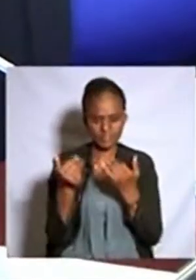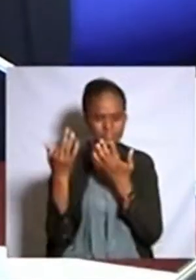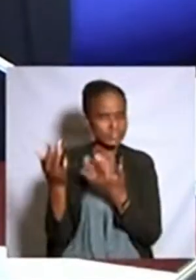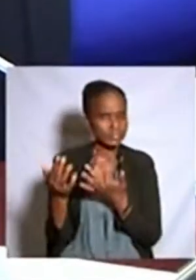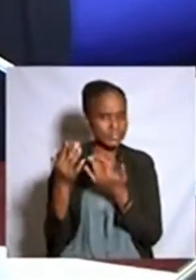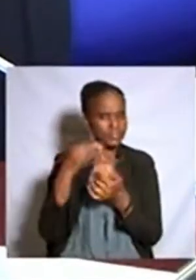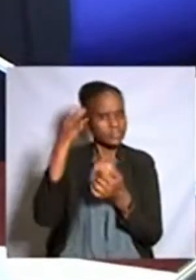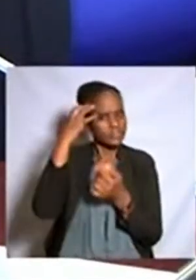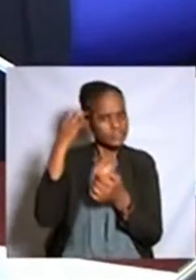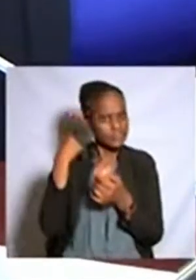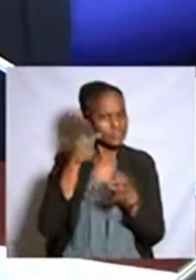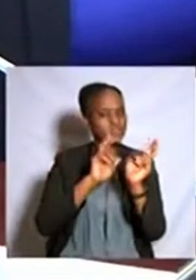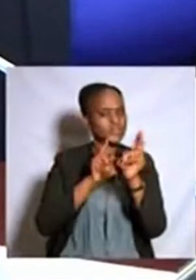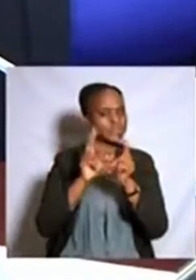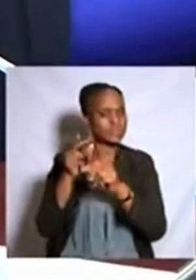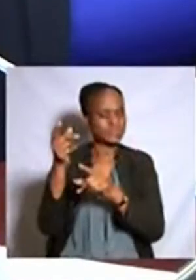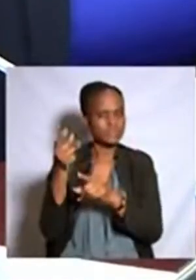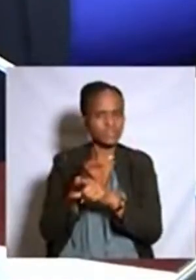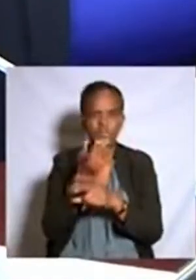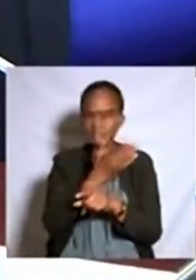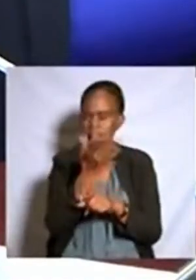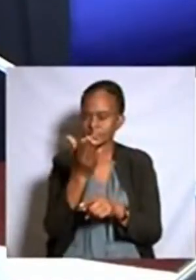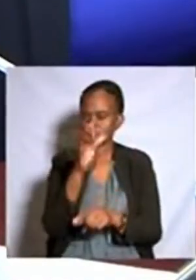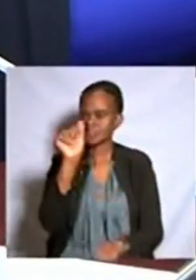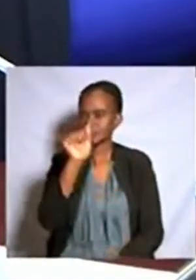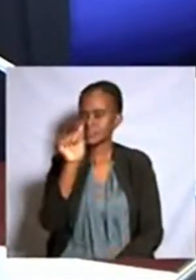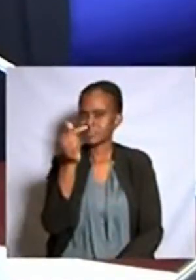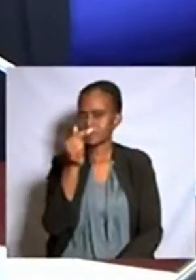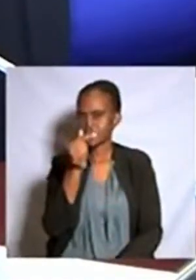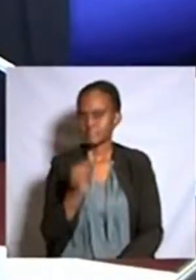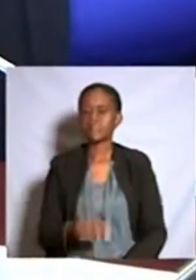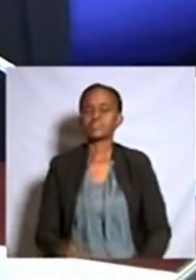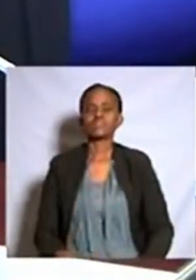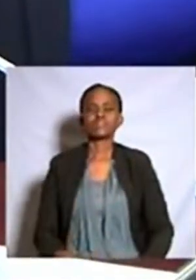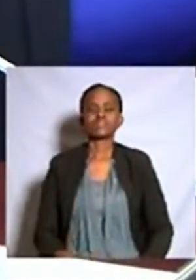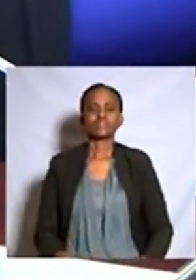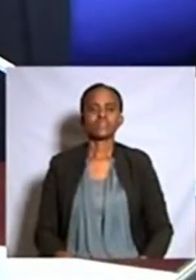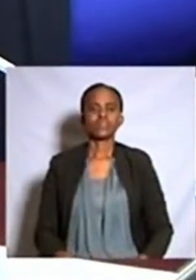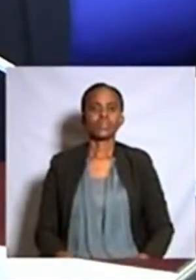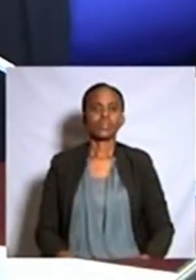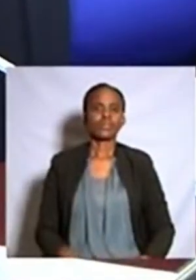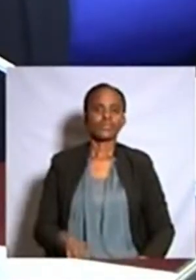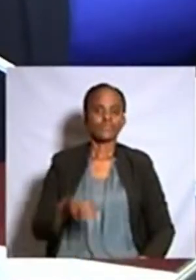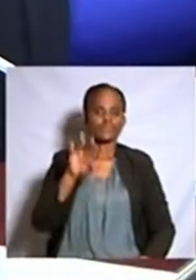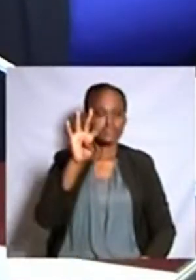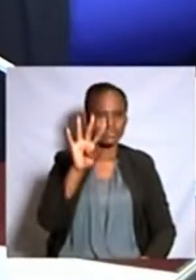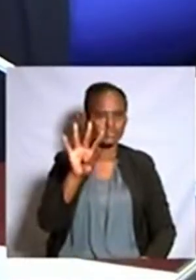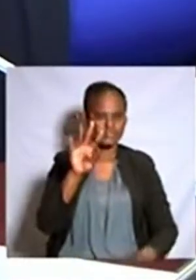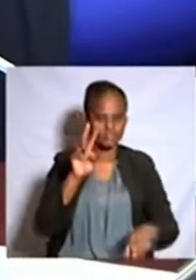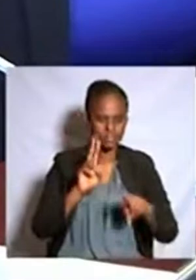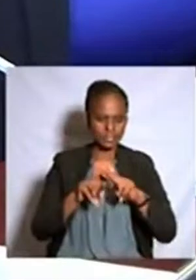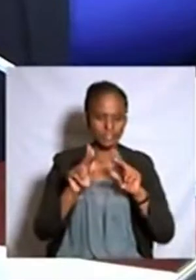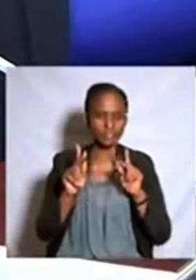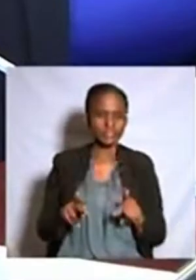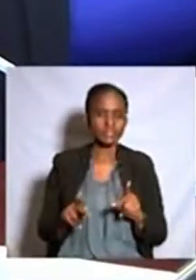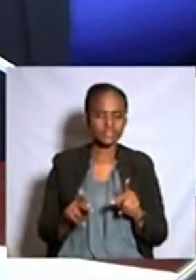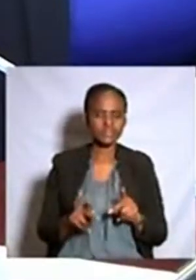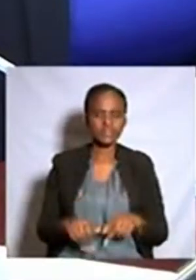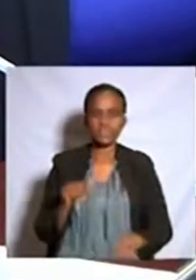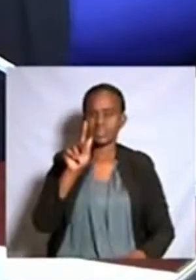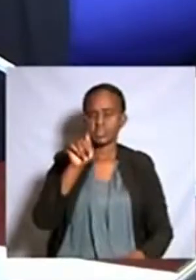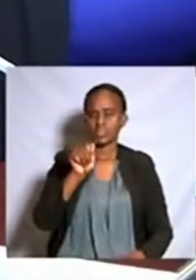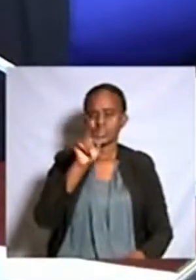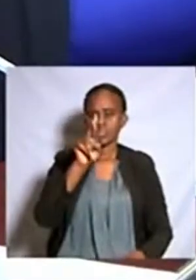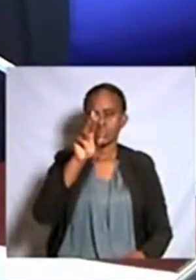an official response from the AG. Item 4, Chair, is Crispin Anchupi. The